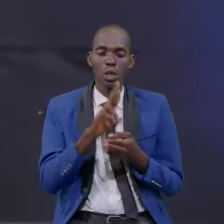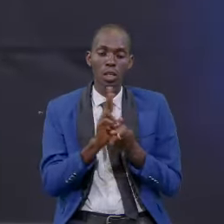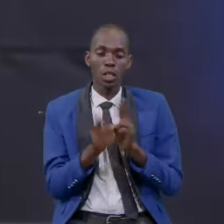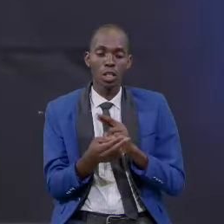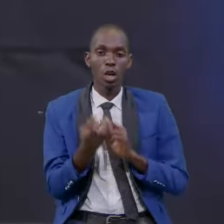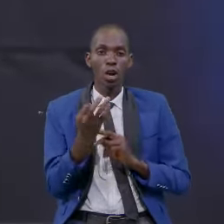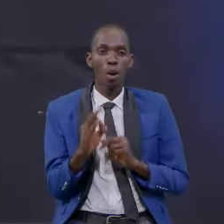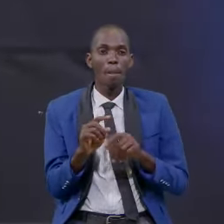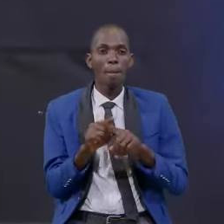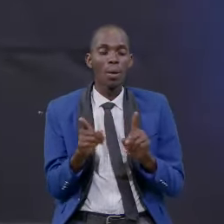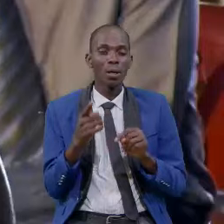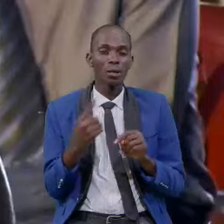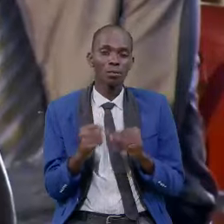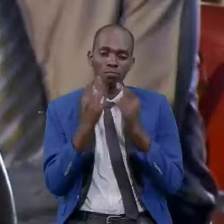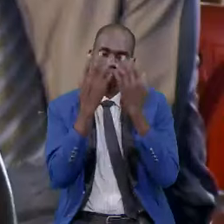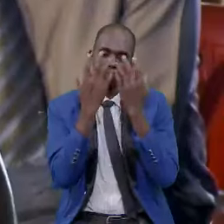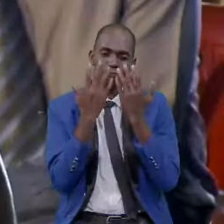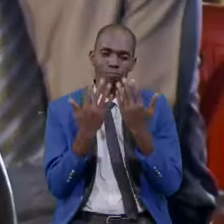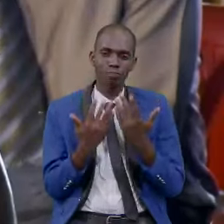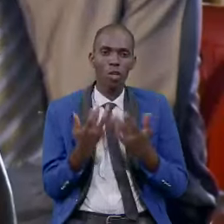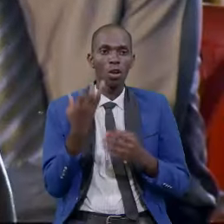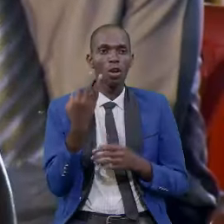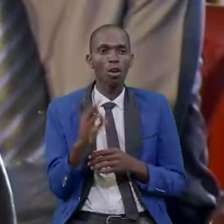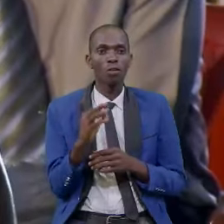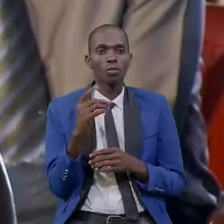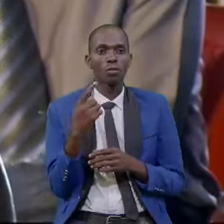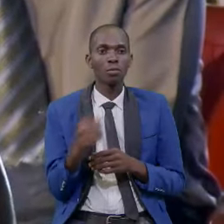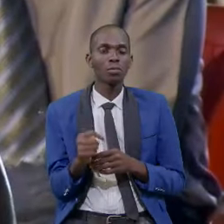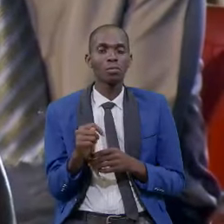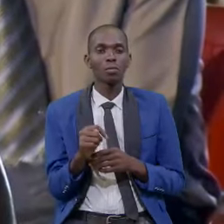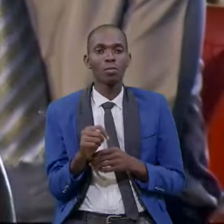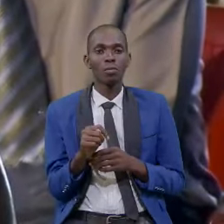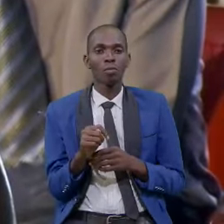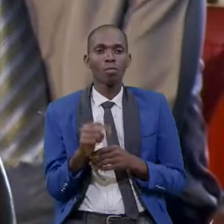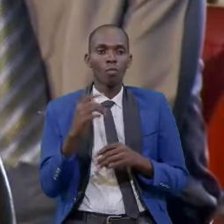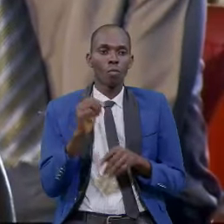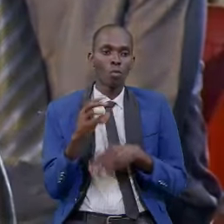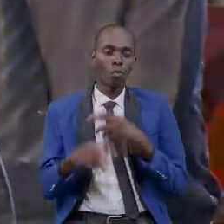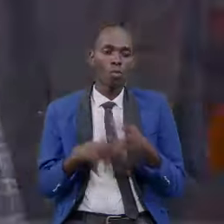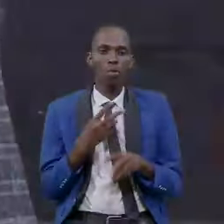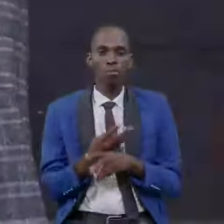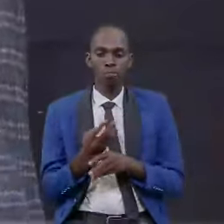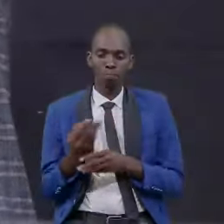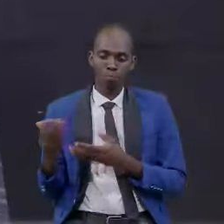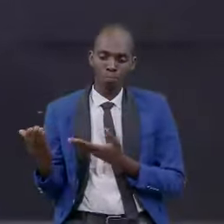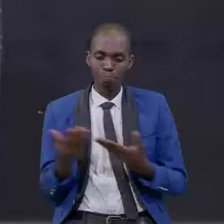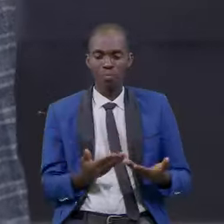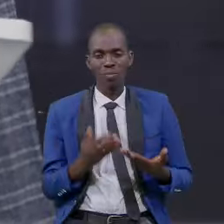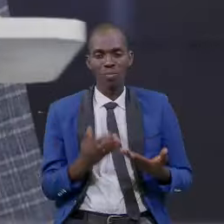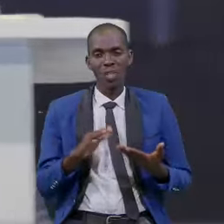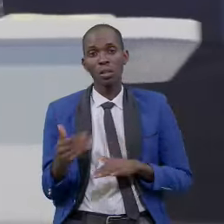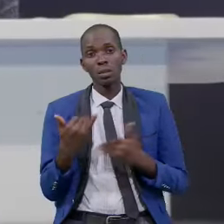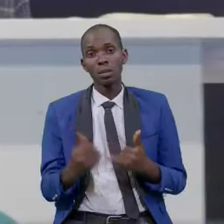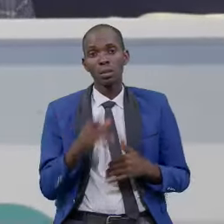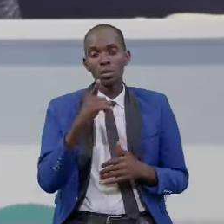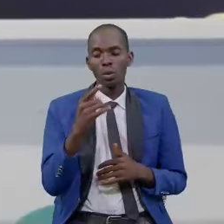the sorrow of the world worketh death. Now you realize your sin. You're